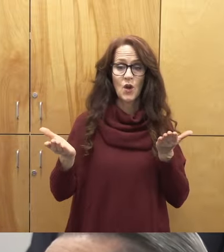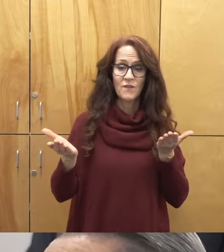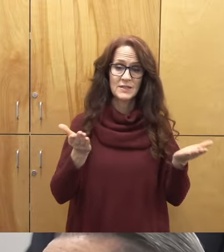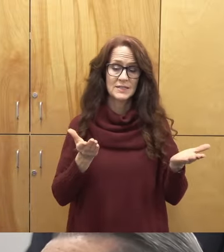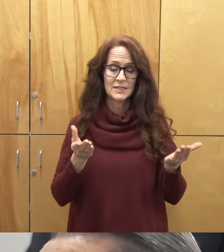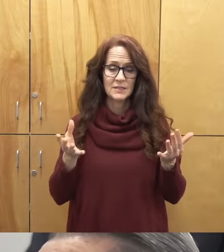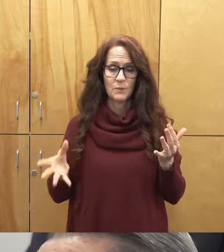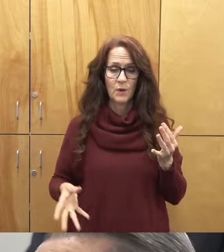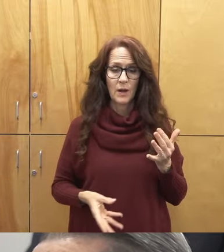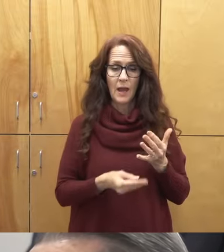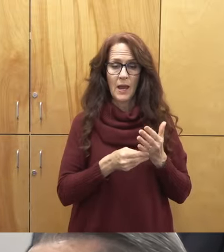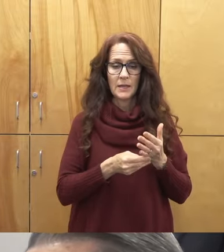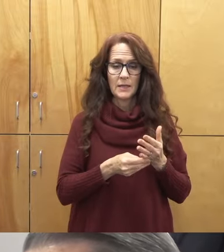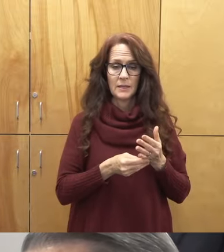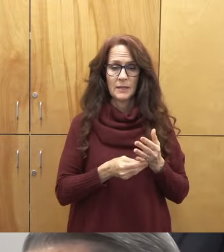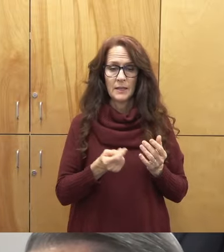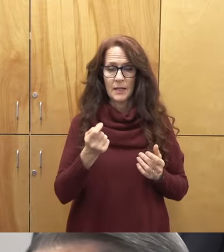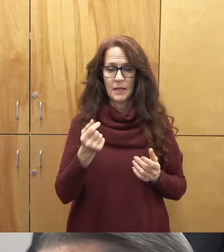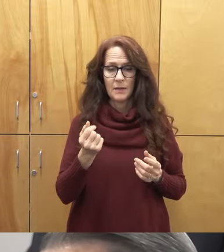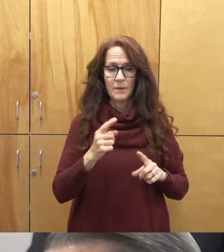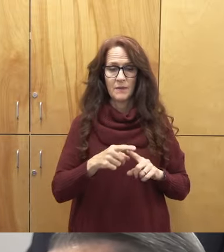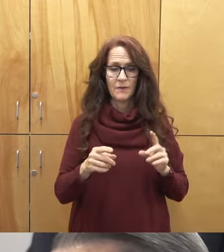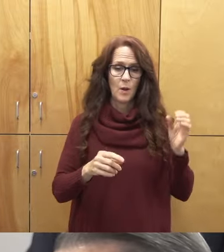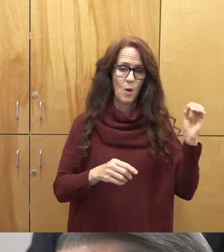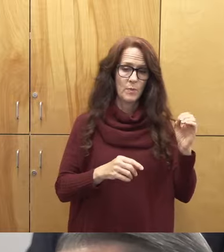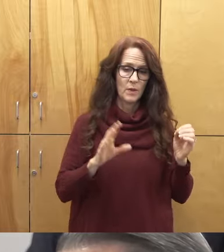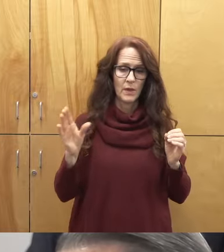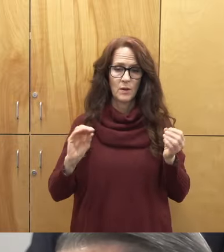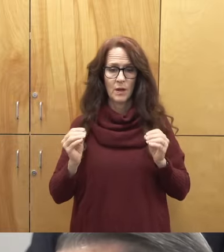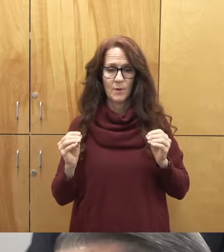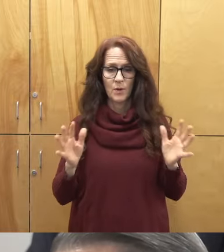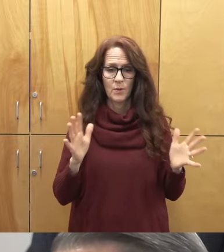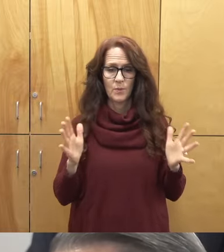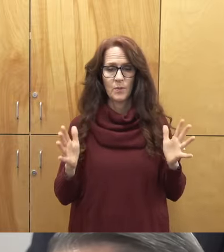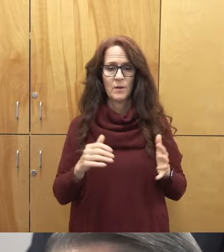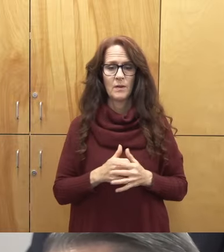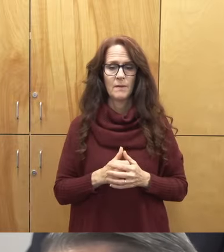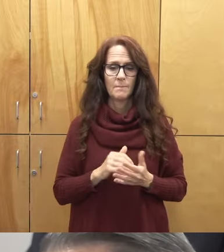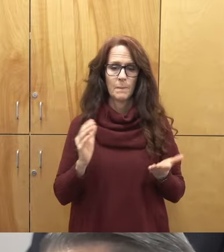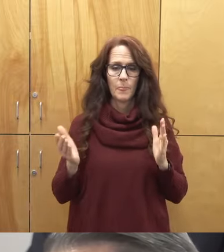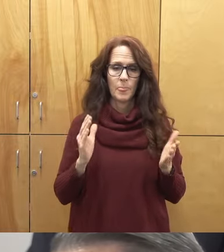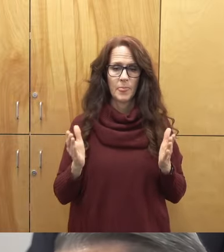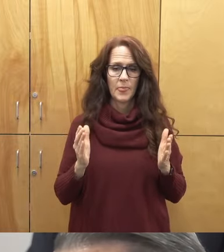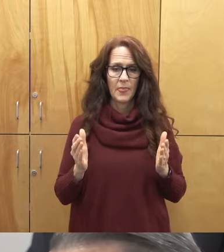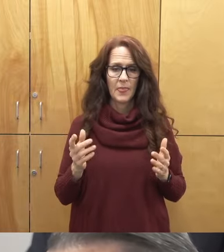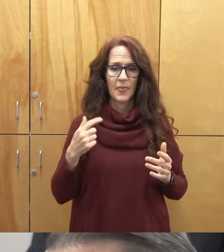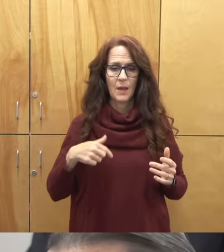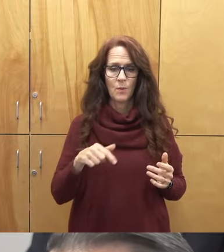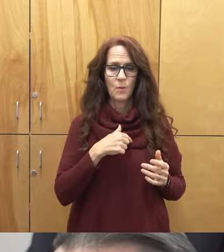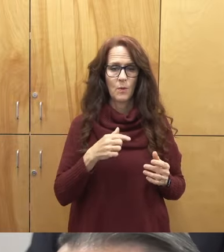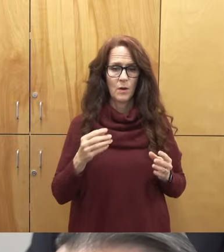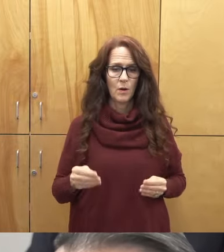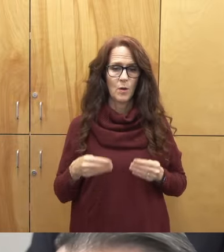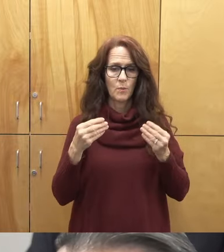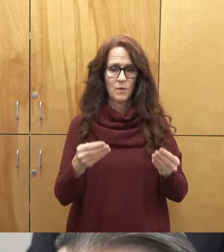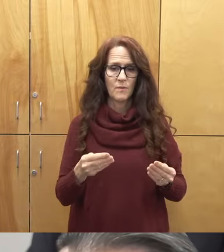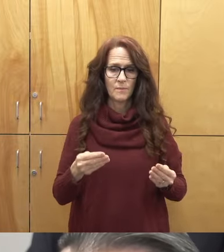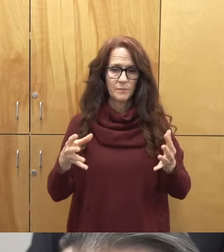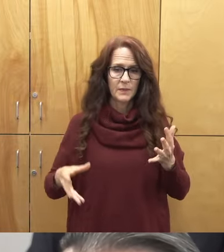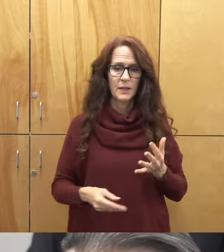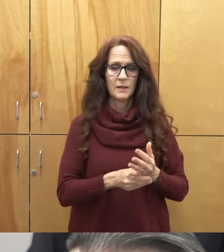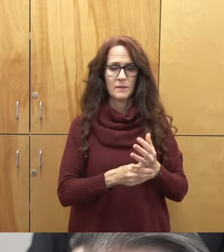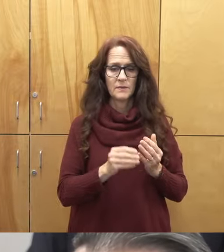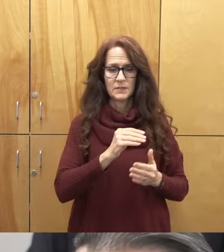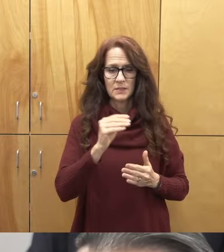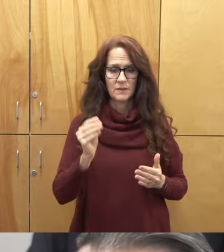increasing. Because of the slight difference in opinion between our number and their number, it appears that we are actually providing additional percentage